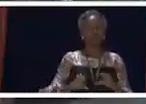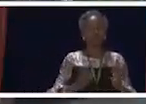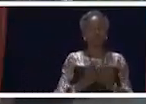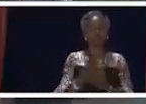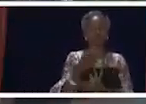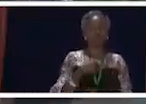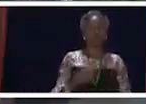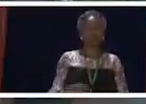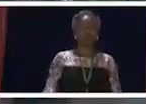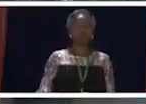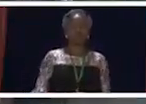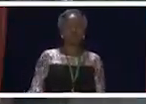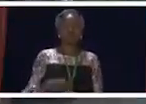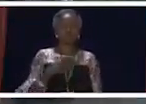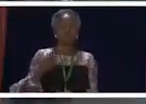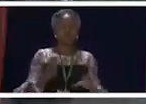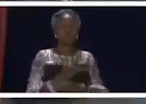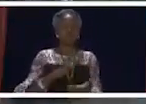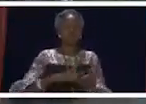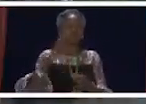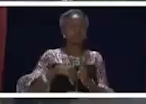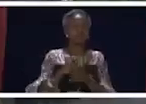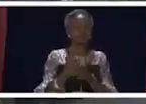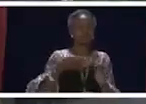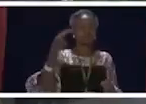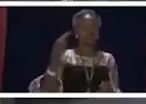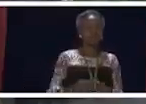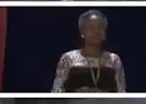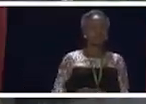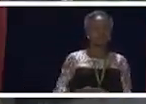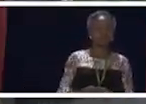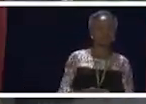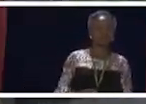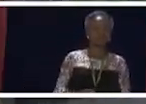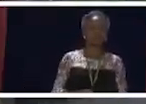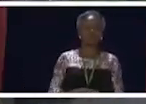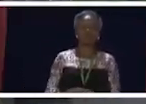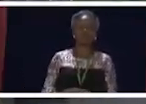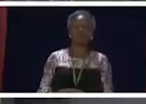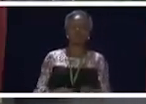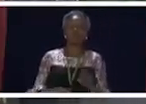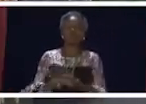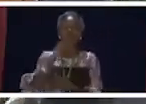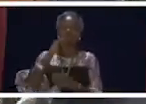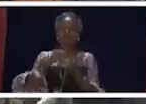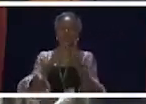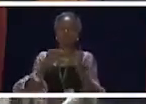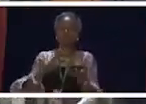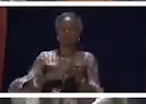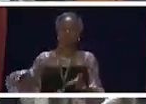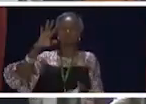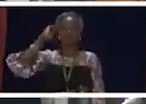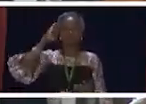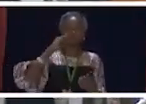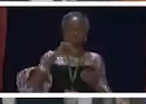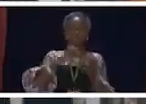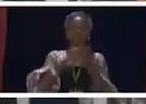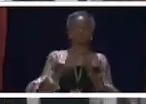me. Please take the glory in the name of the Lord Jesus Christ. Brethren, God is the owner of glory. He's the sole